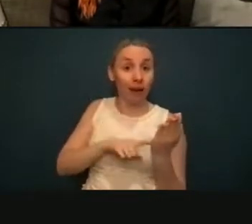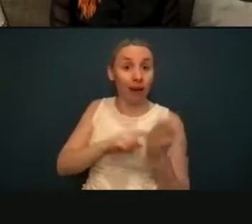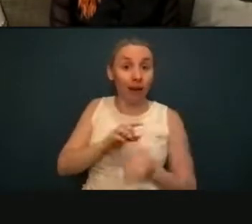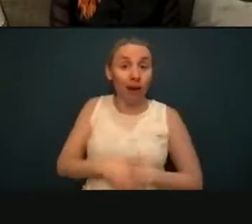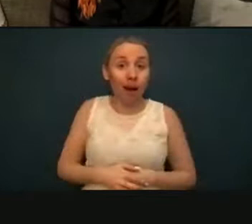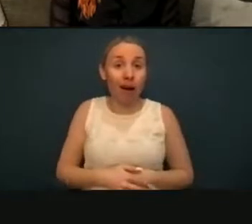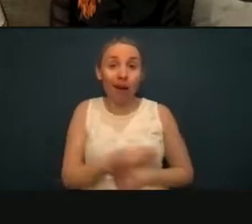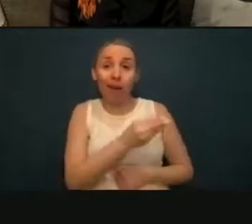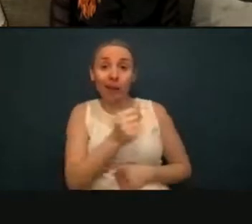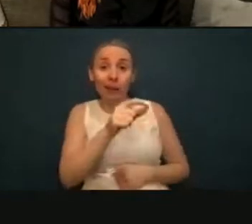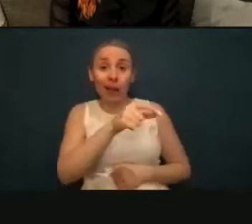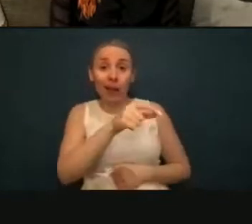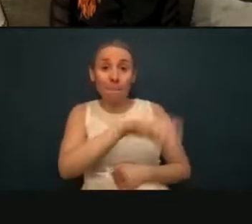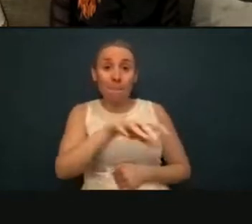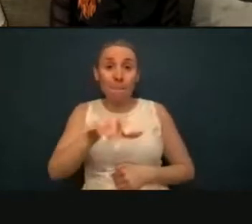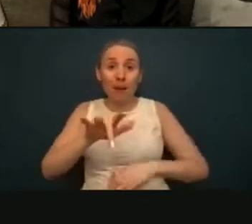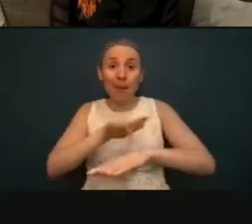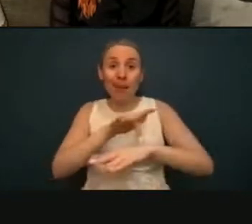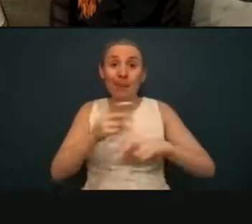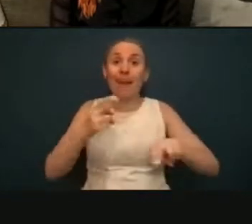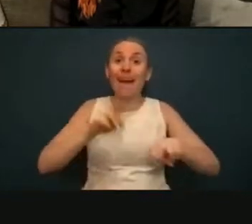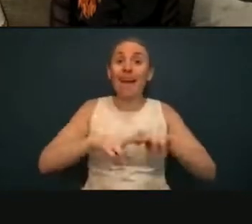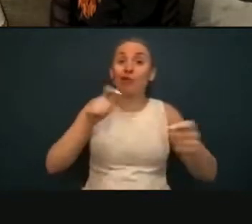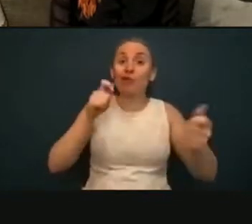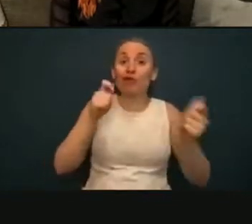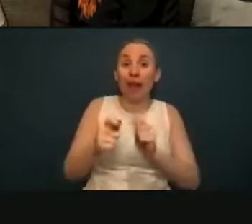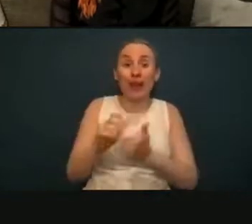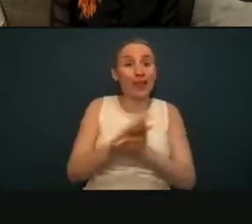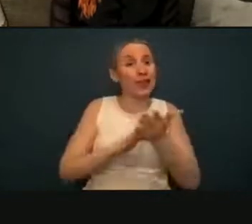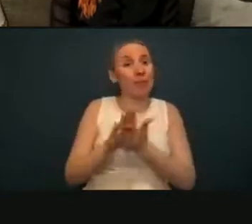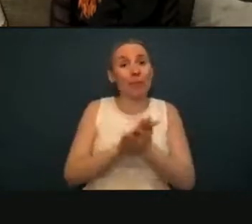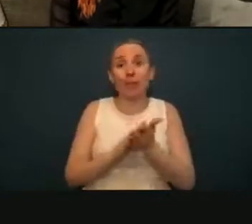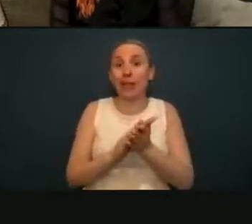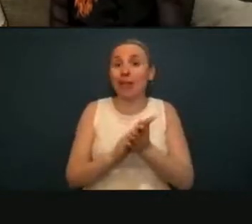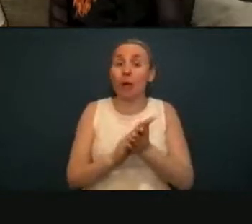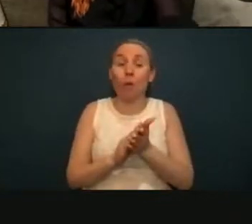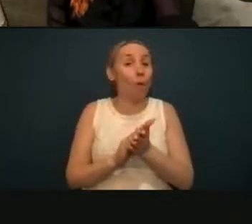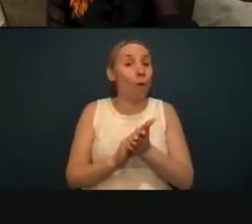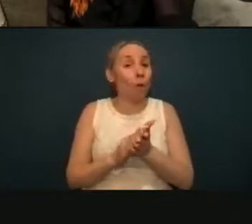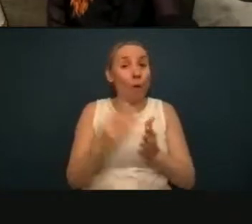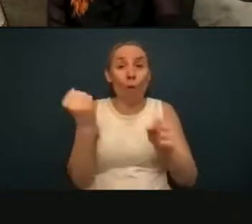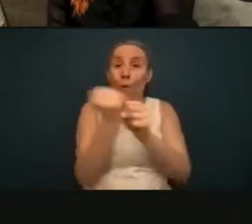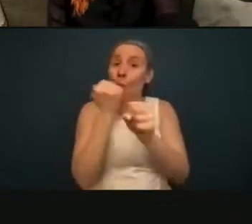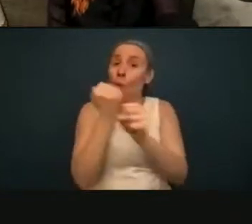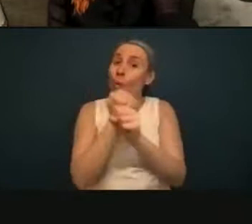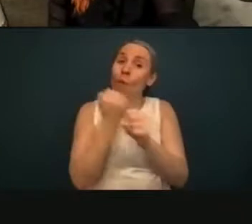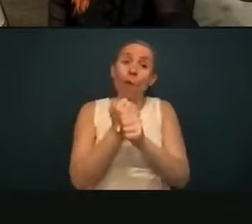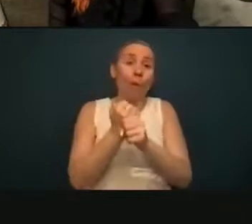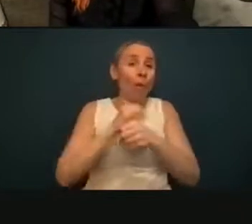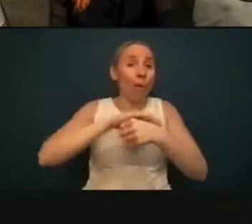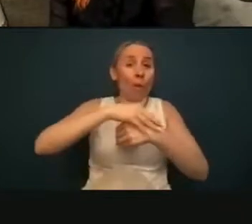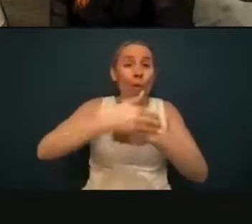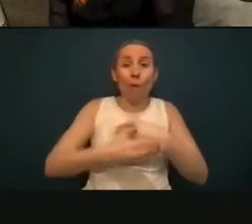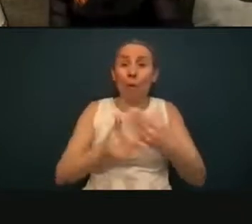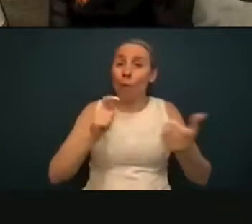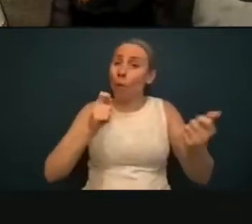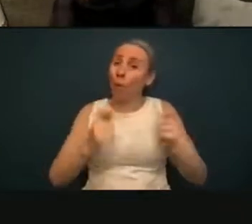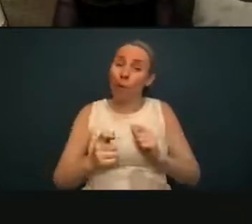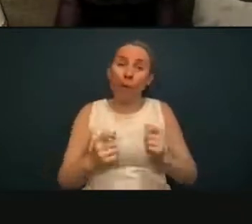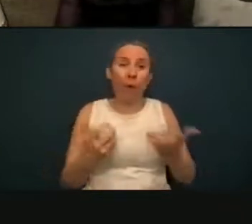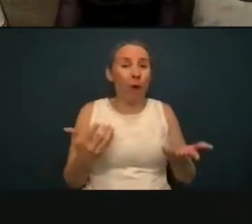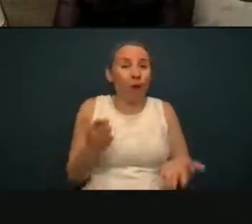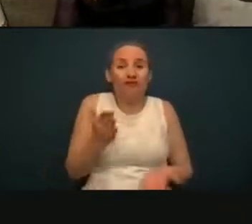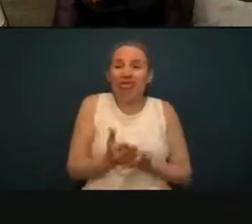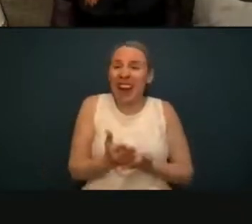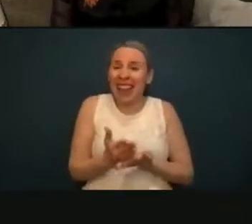they were to make it accessible, they'd probably have to do a complete remodel of the building. And I know that that is not going to be a